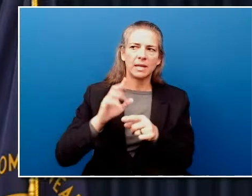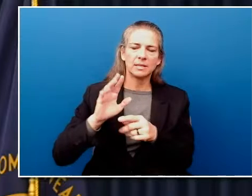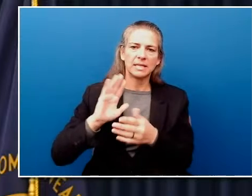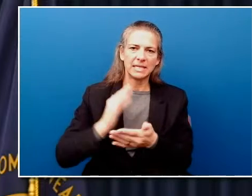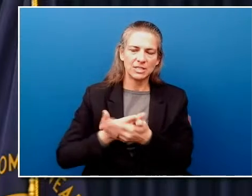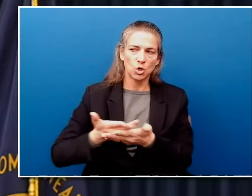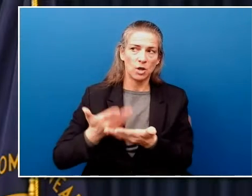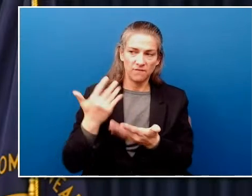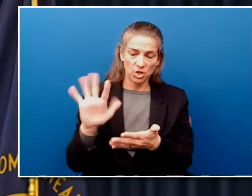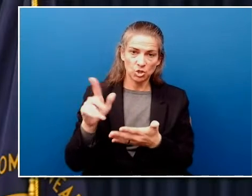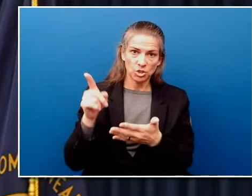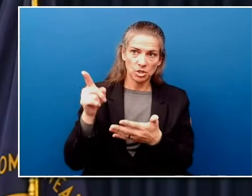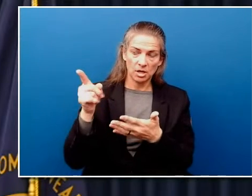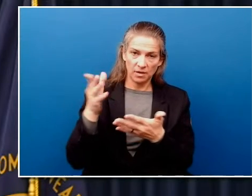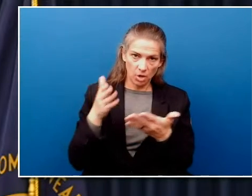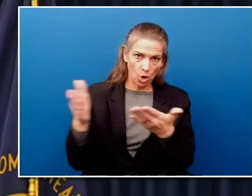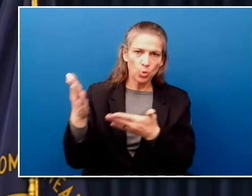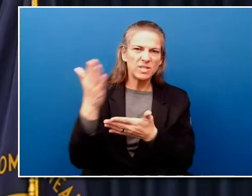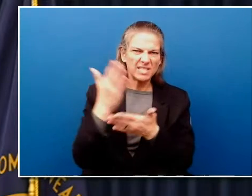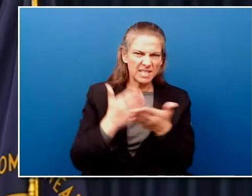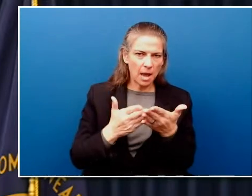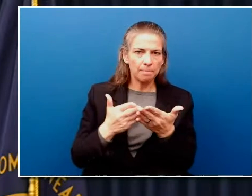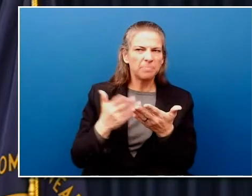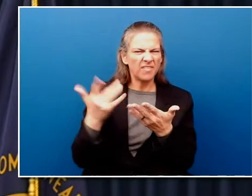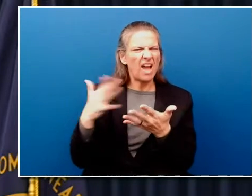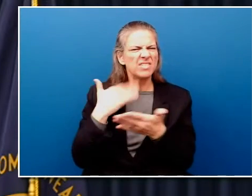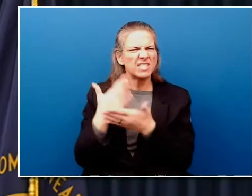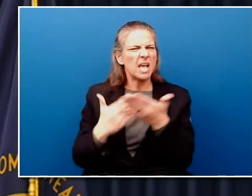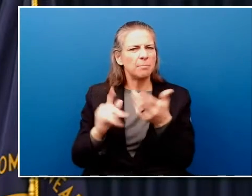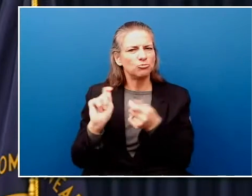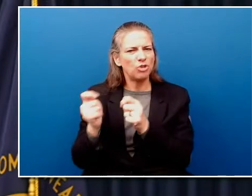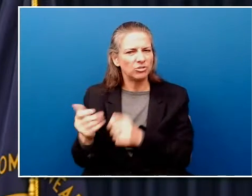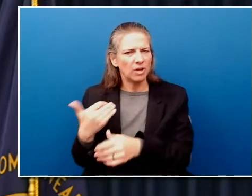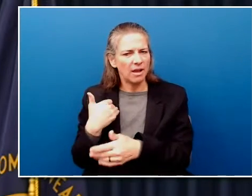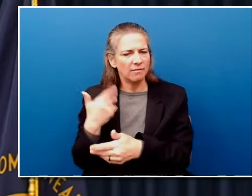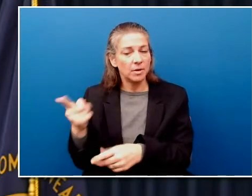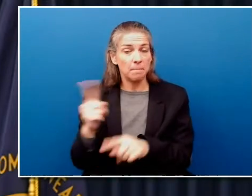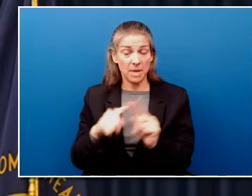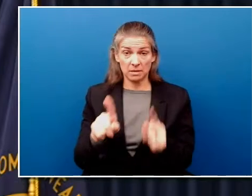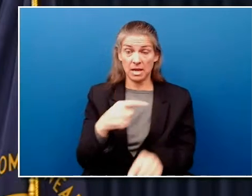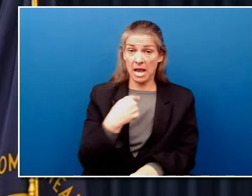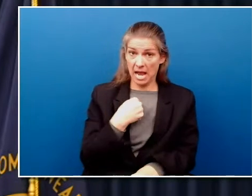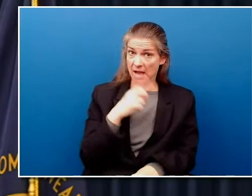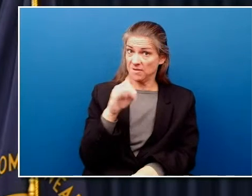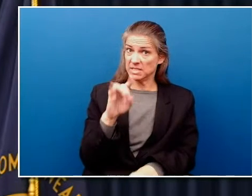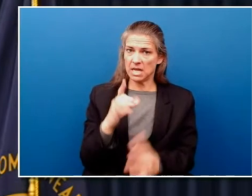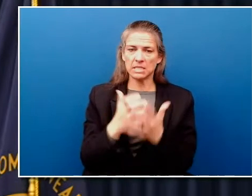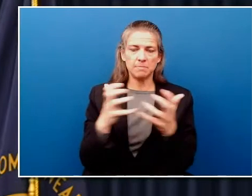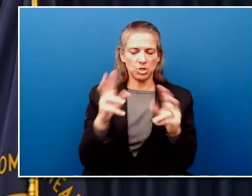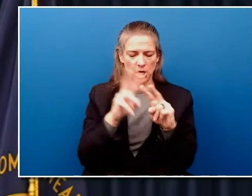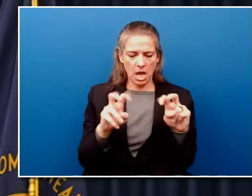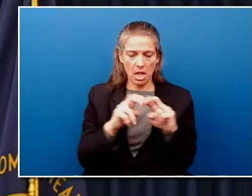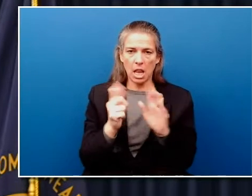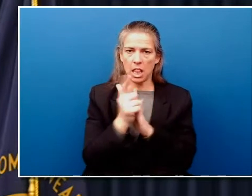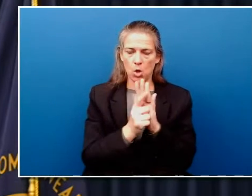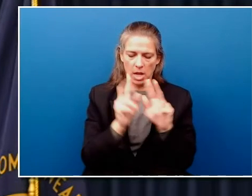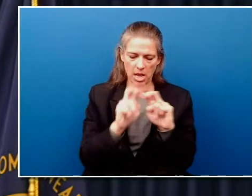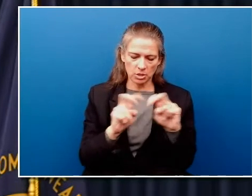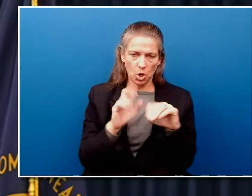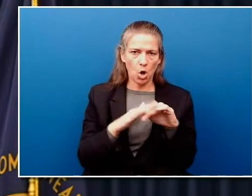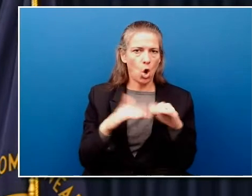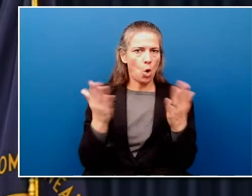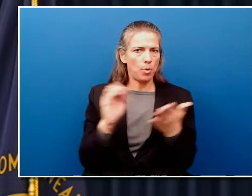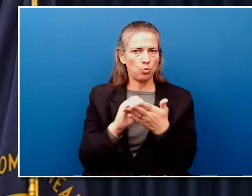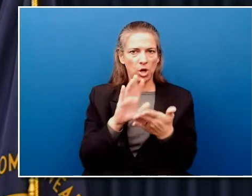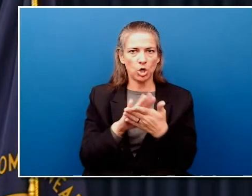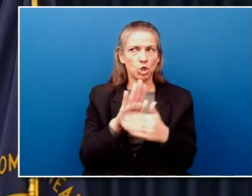through some changes, but let me start by saying I've done as much analysis and legal analysis on open records as just about